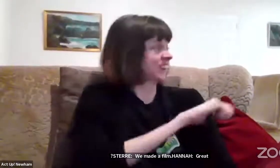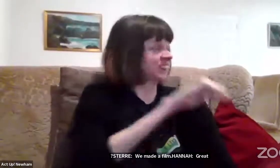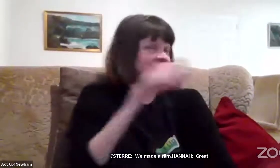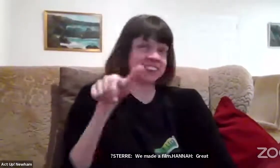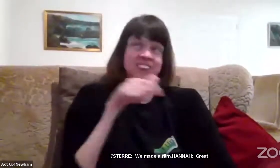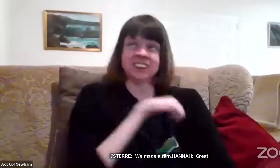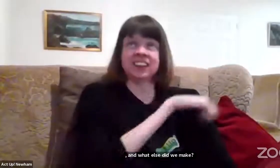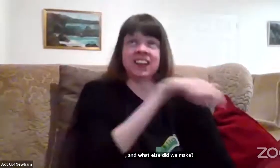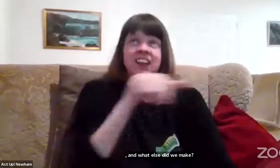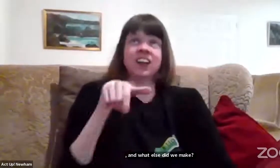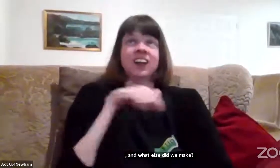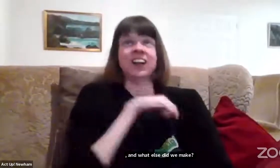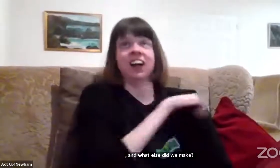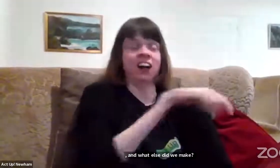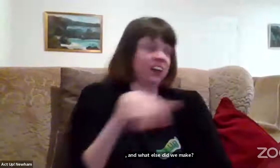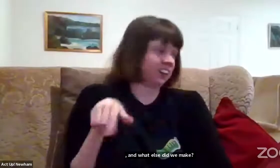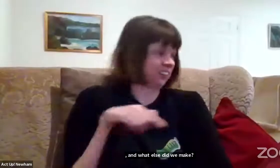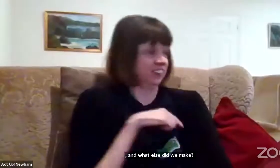We